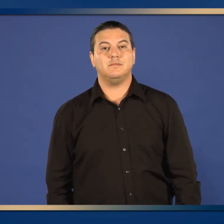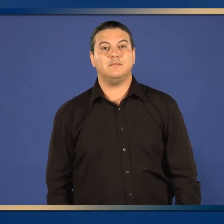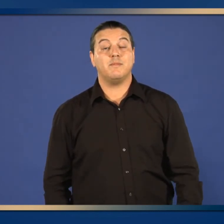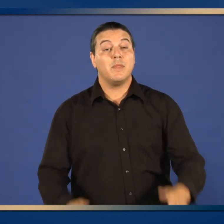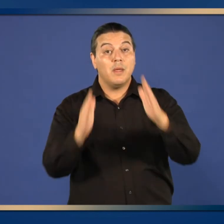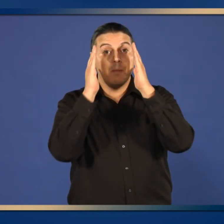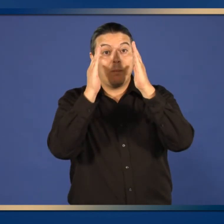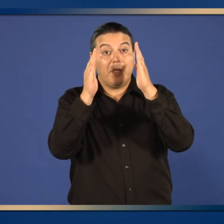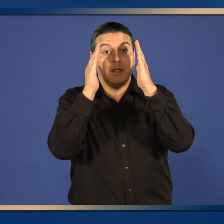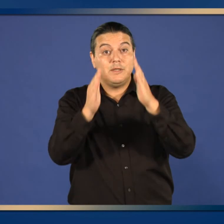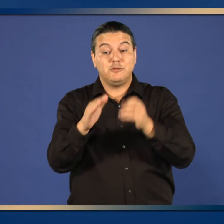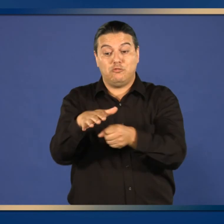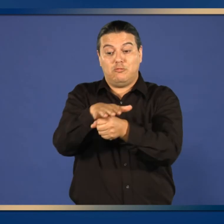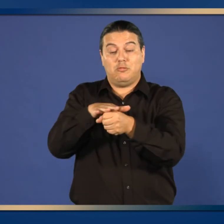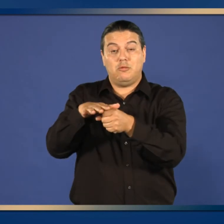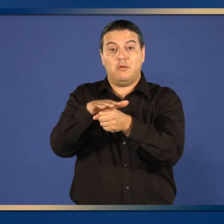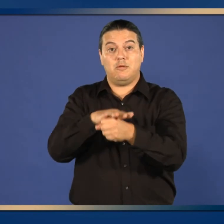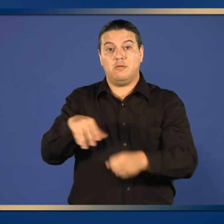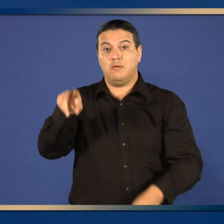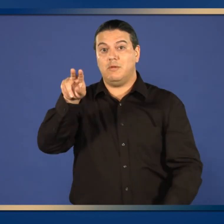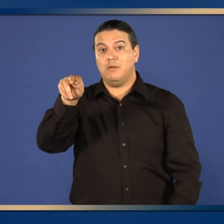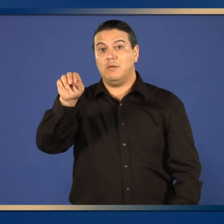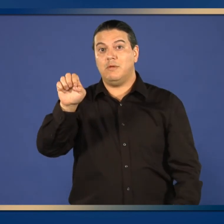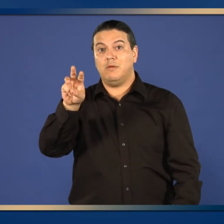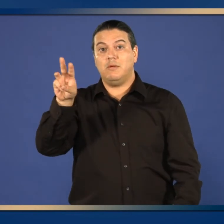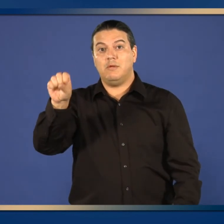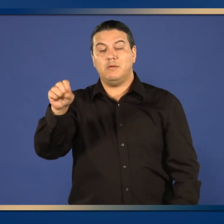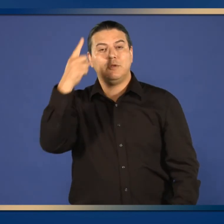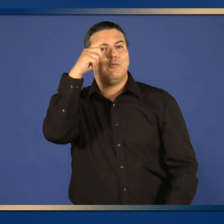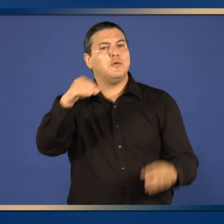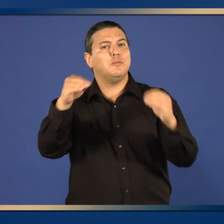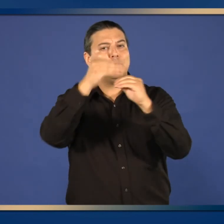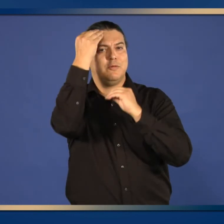Stay tuned to local media for ongoing updates.